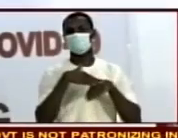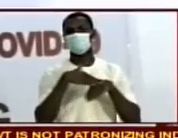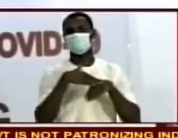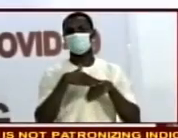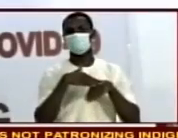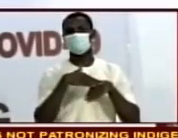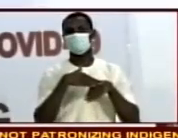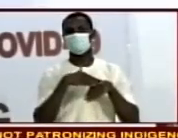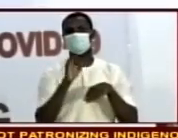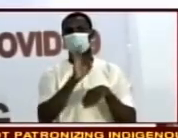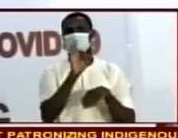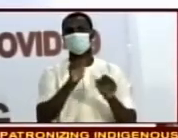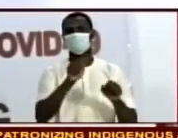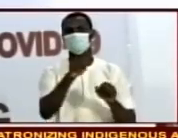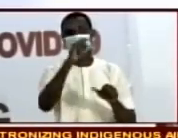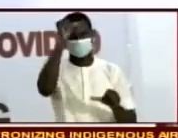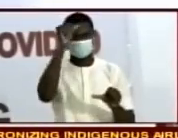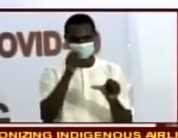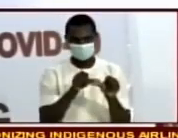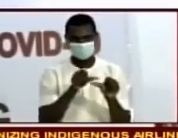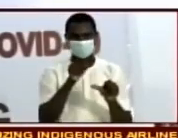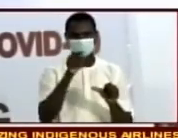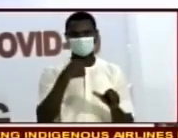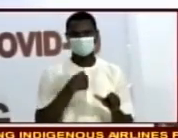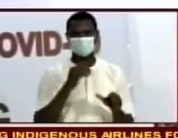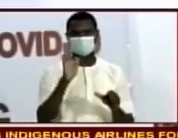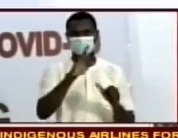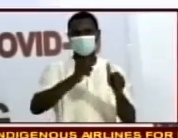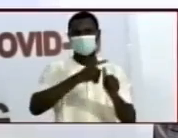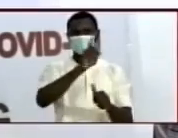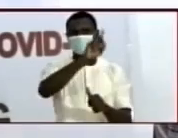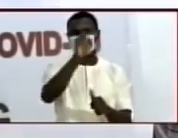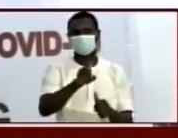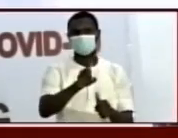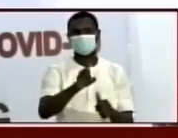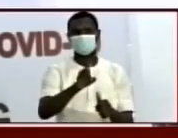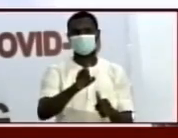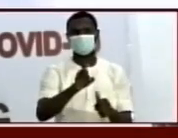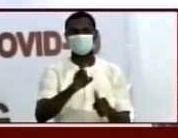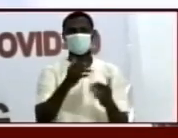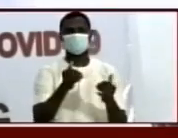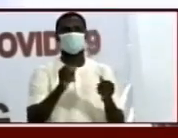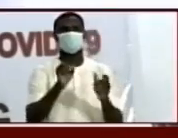Friday, can you remind me of your first question before I get to the pooling part?